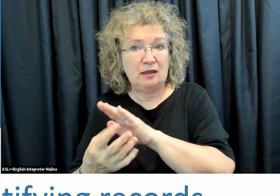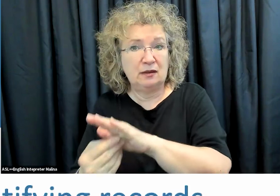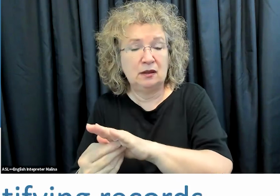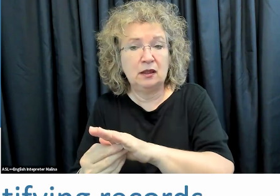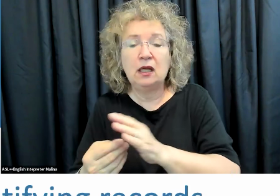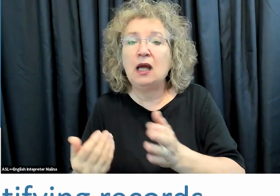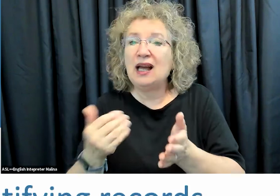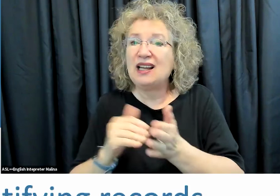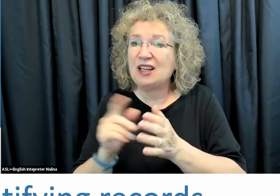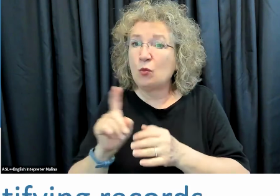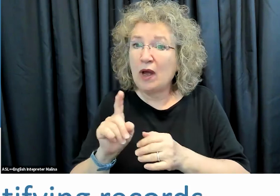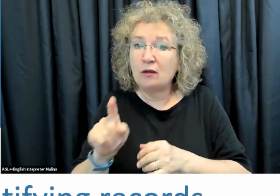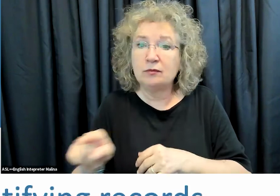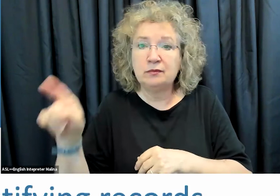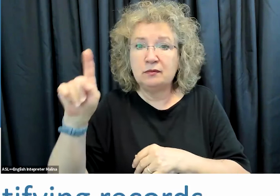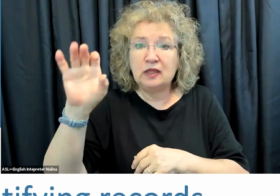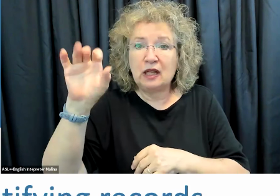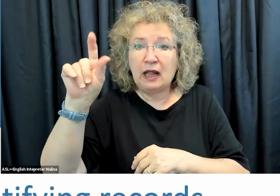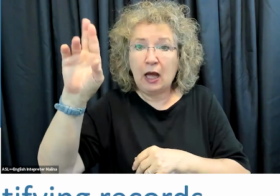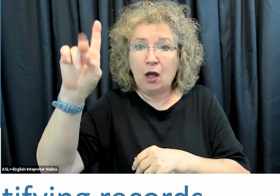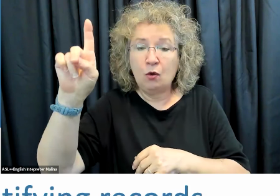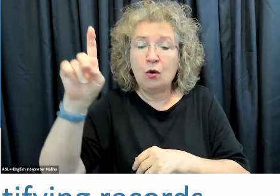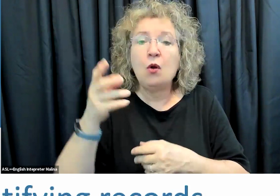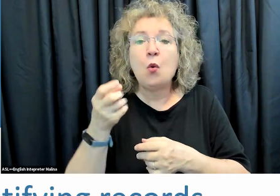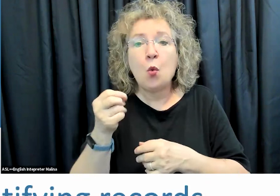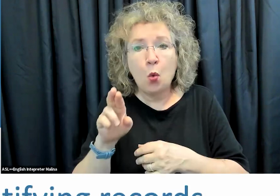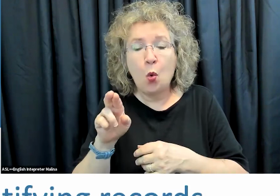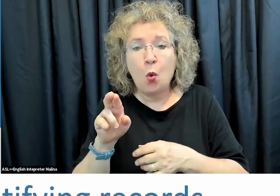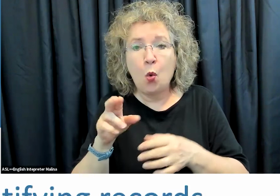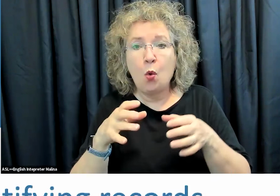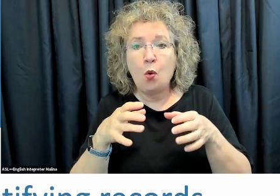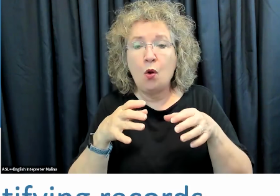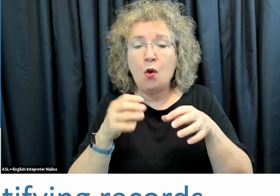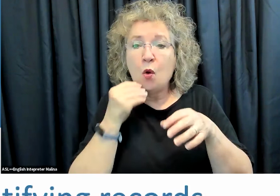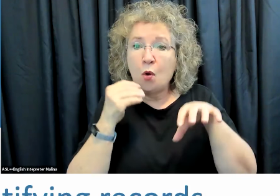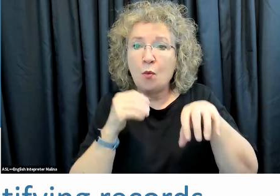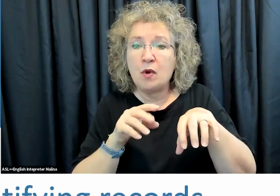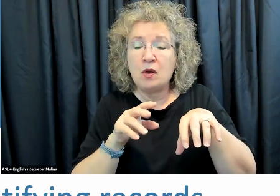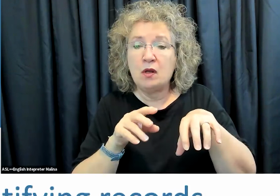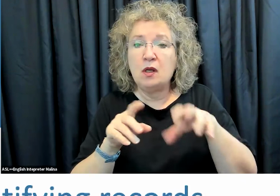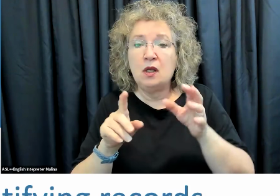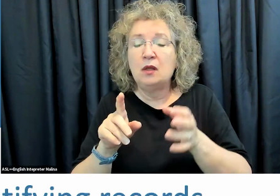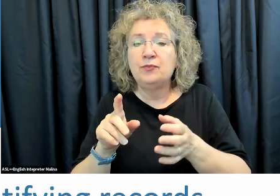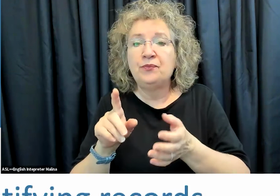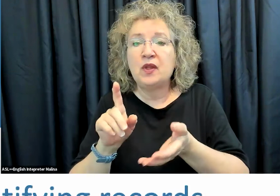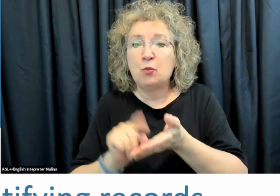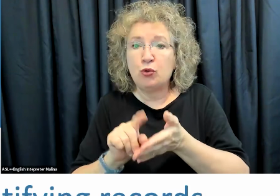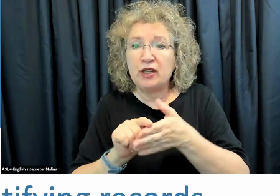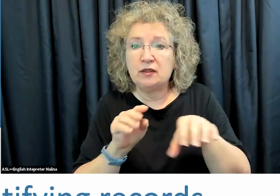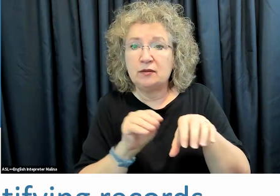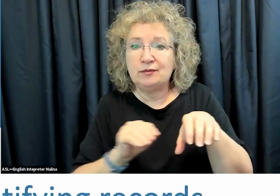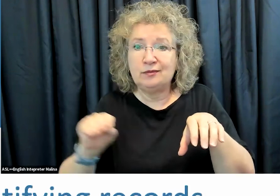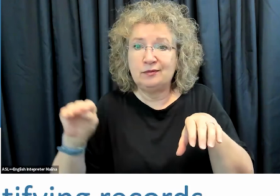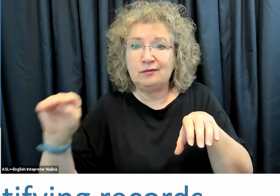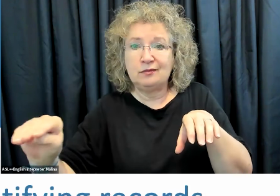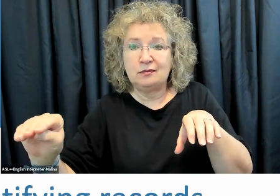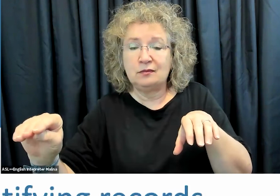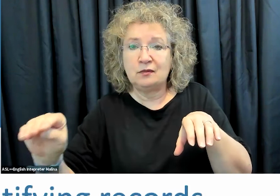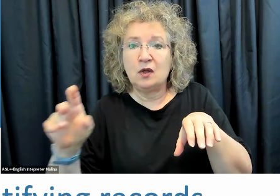again in cloud storage, or we could have those printed and either stored in with